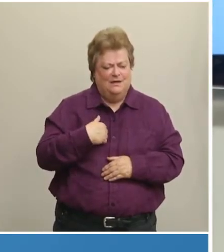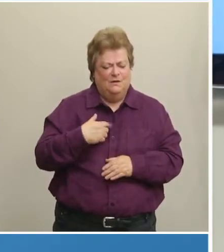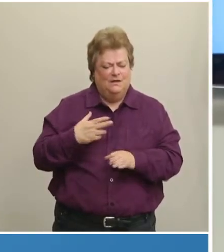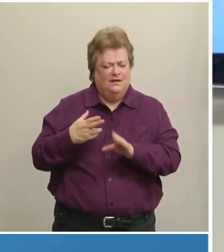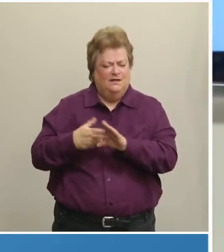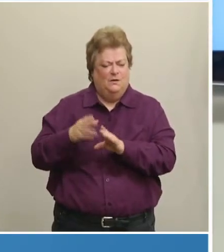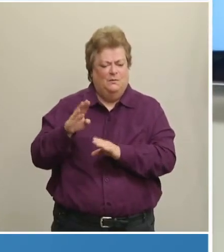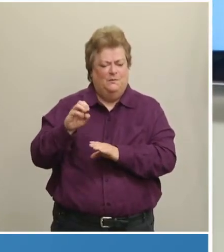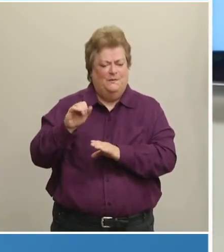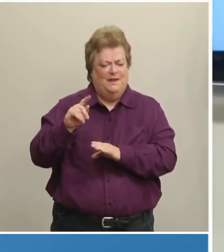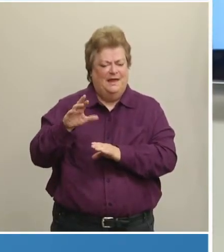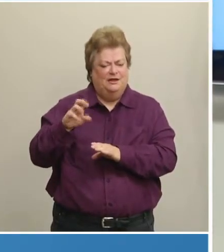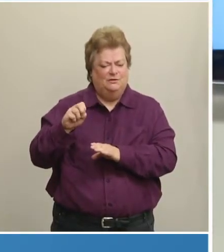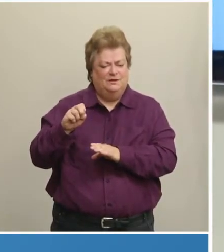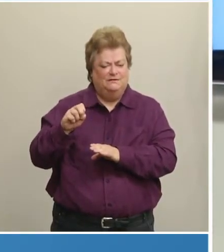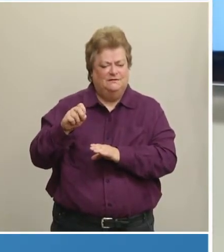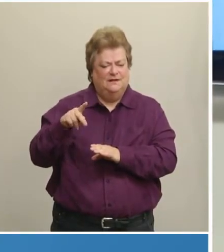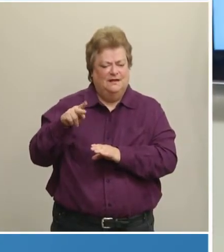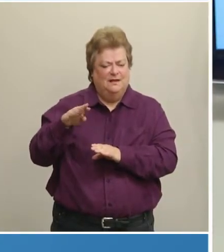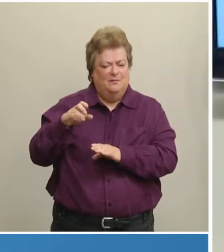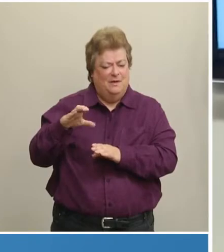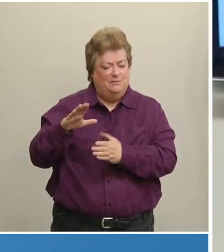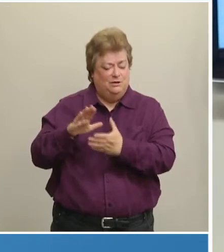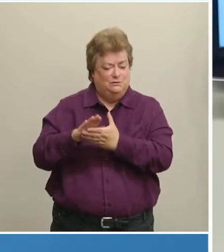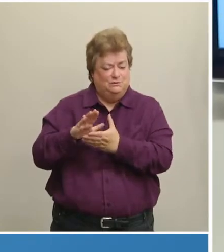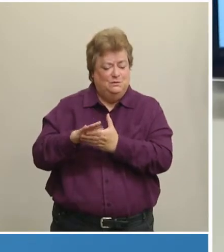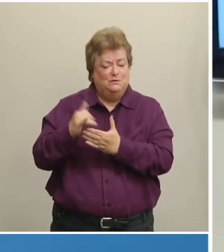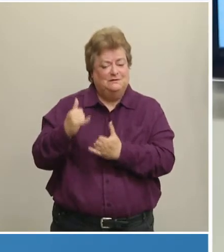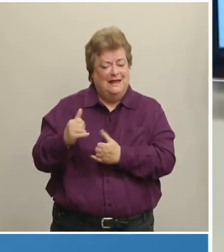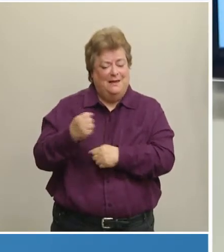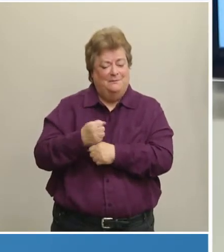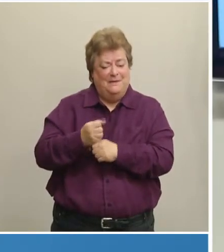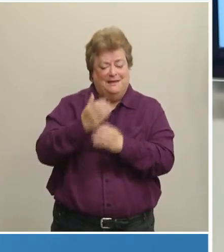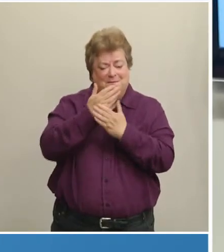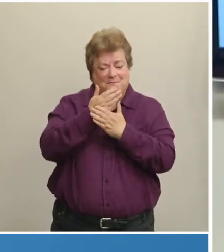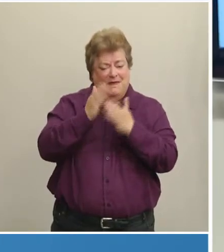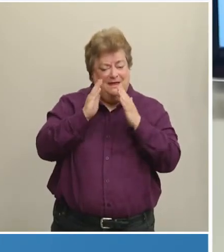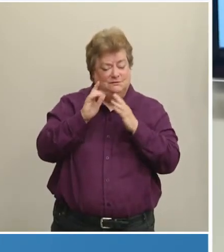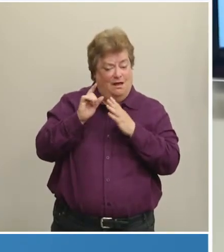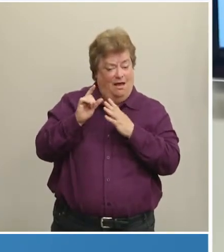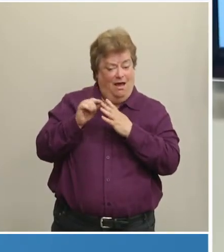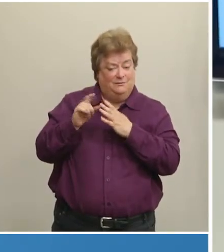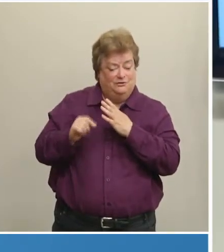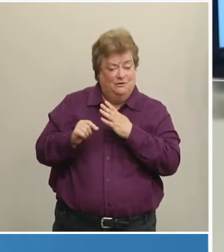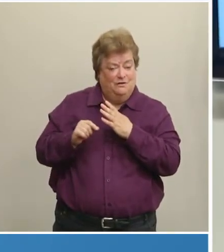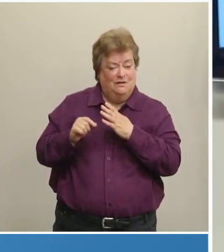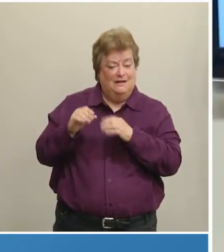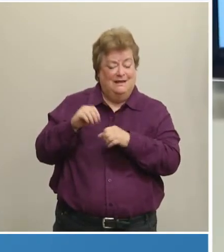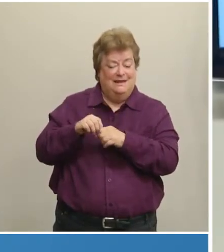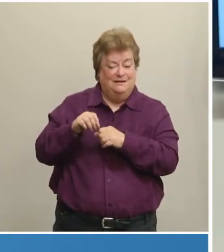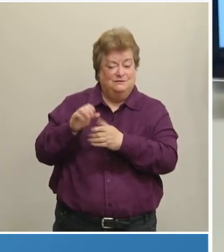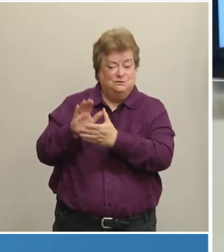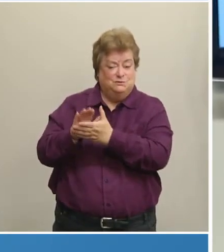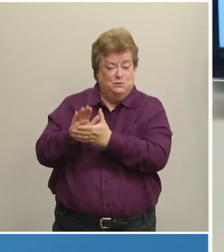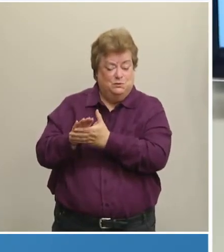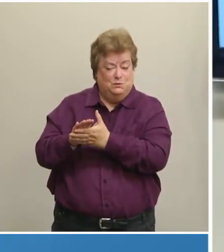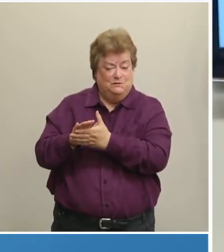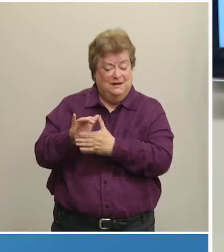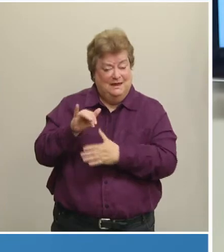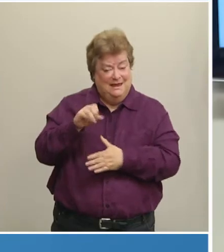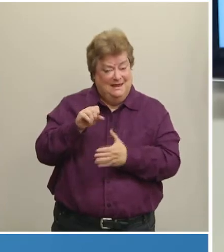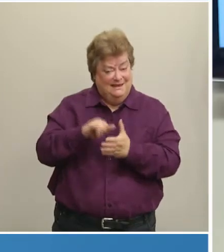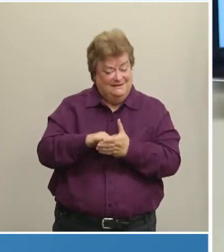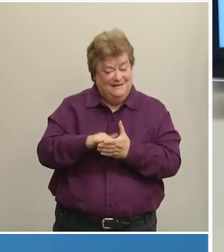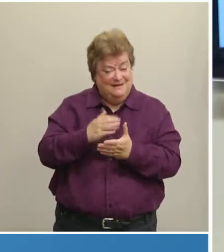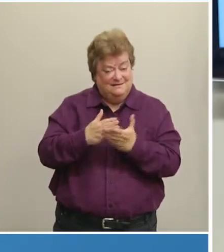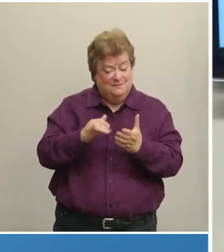Schools in making masks optional in schools. You mentioned some of the improving metrics. Is that something you